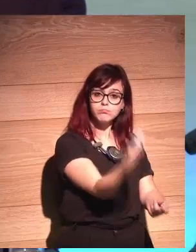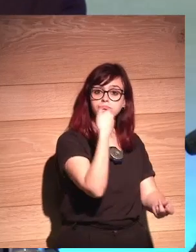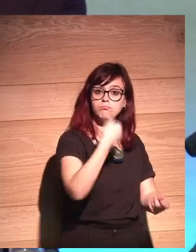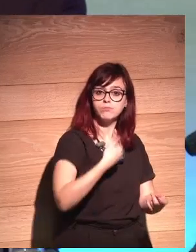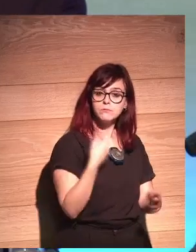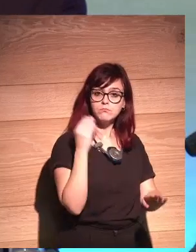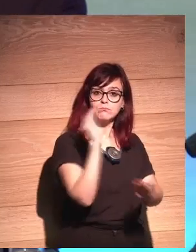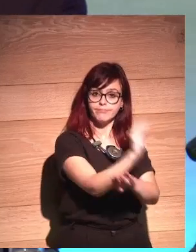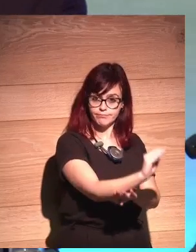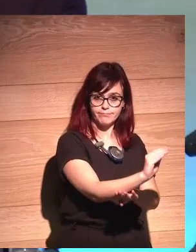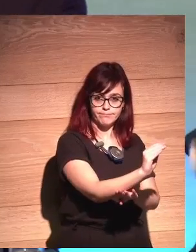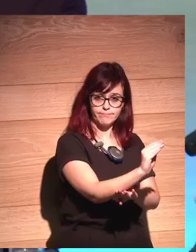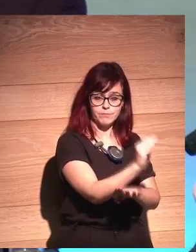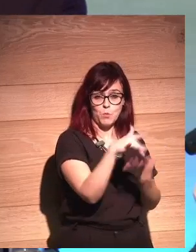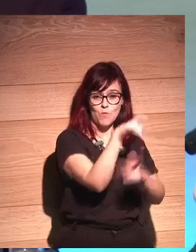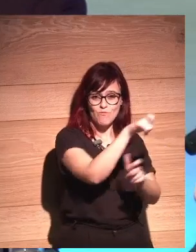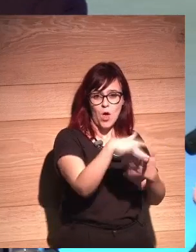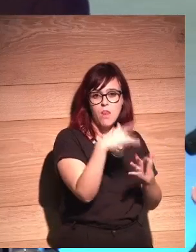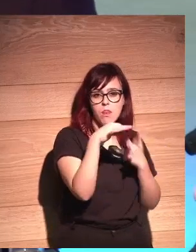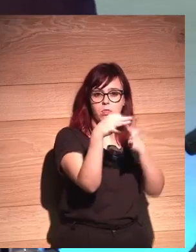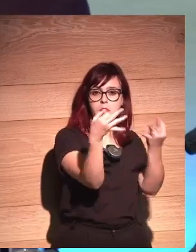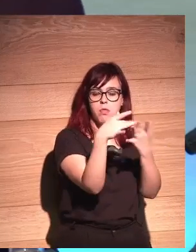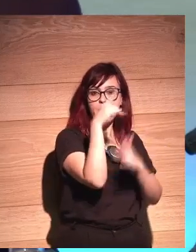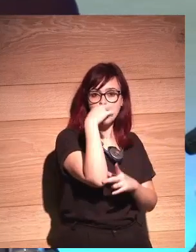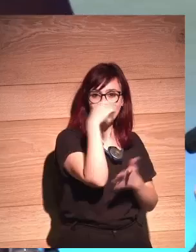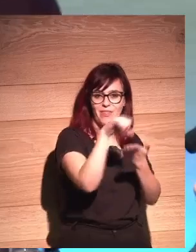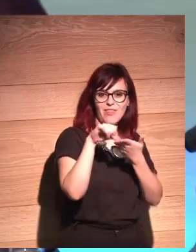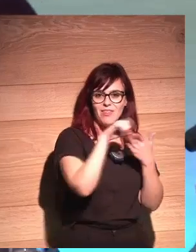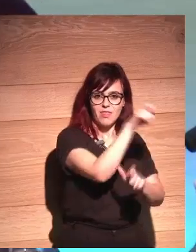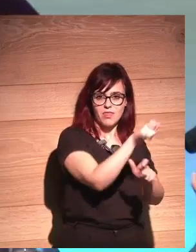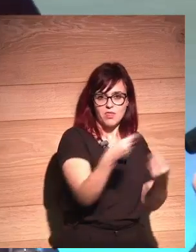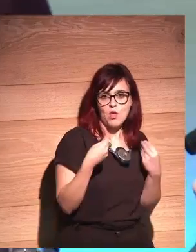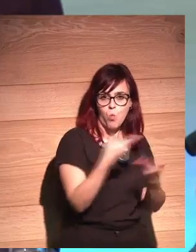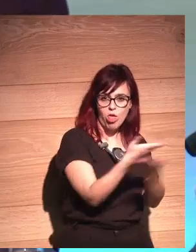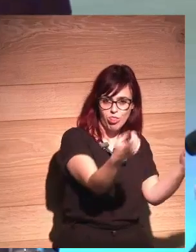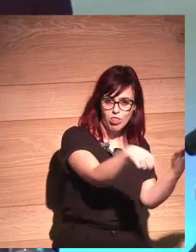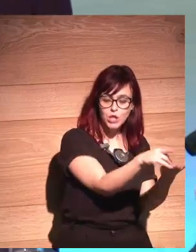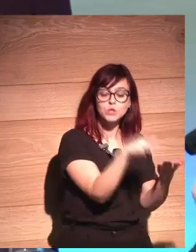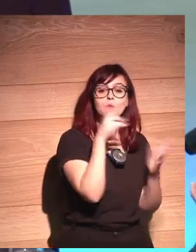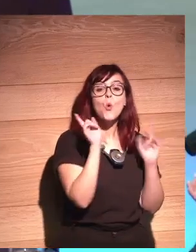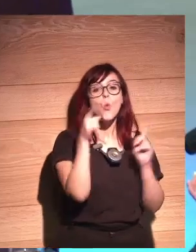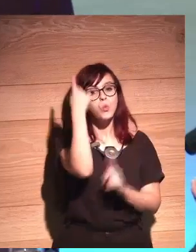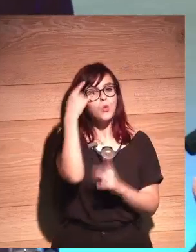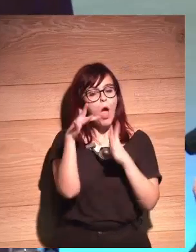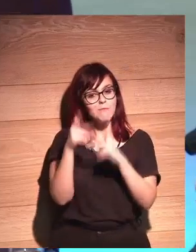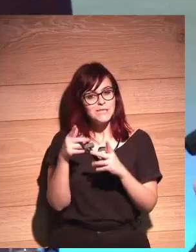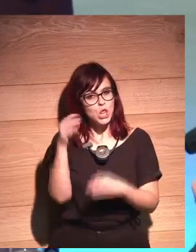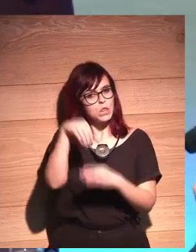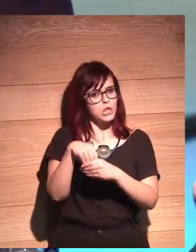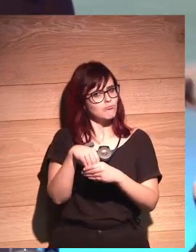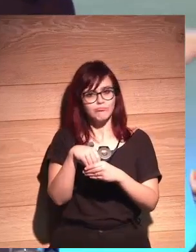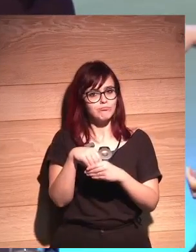should support cultural projects that work hand in hand with citizenship,